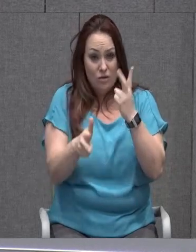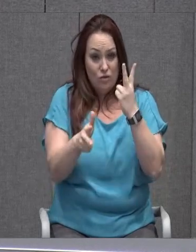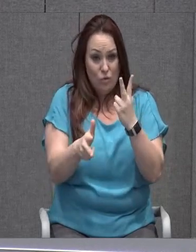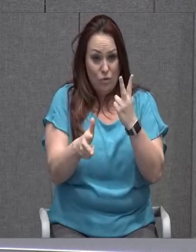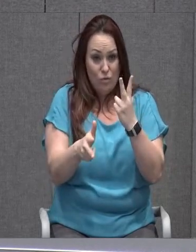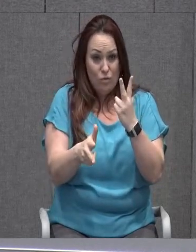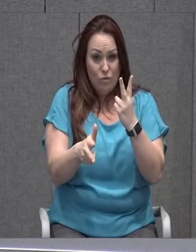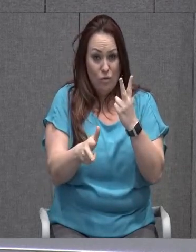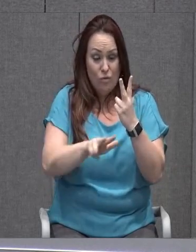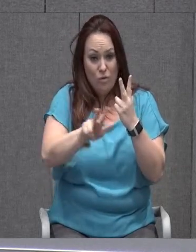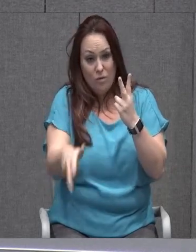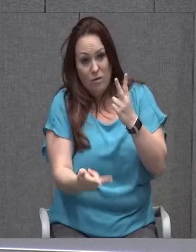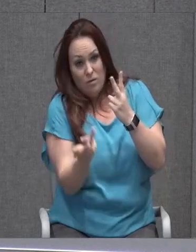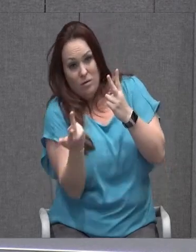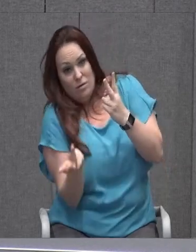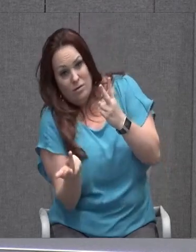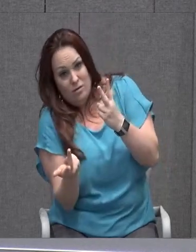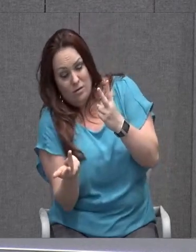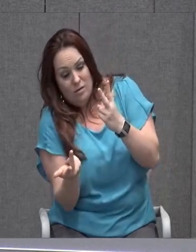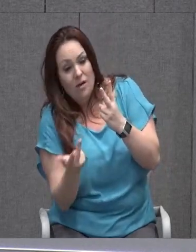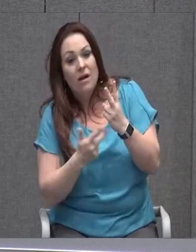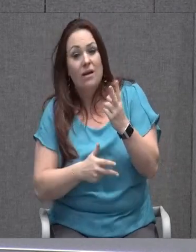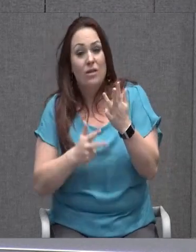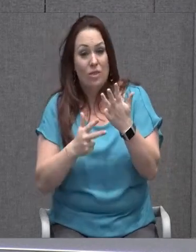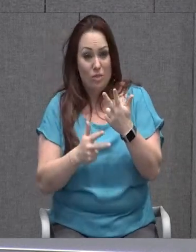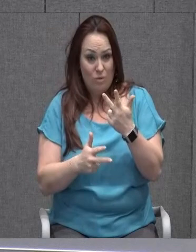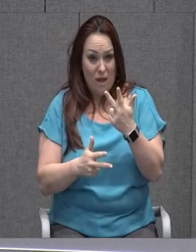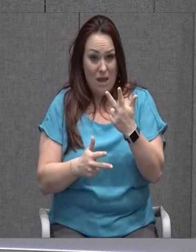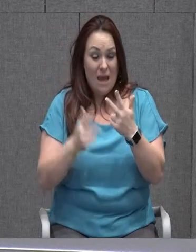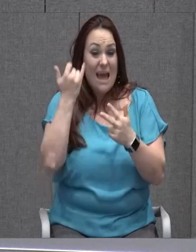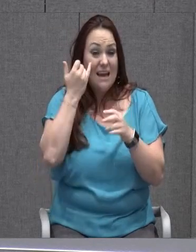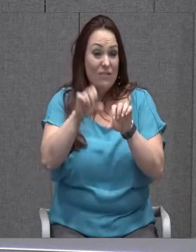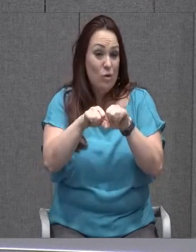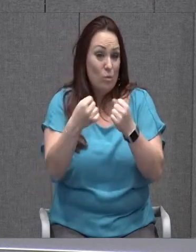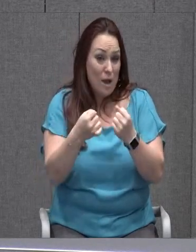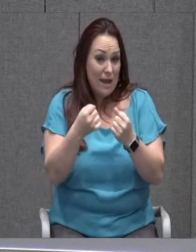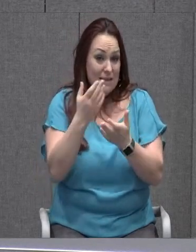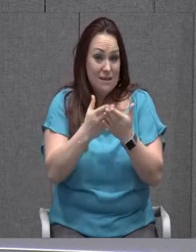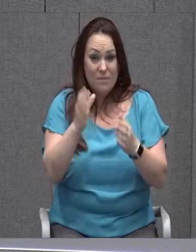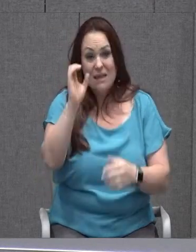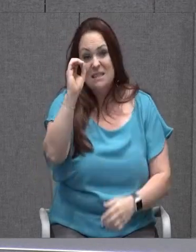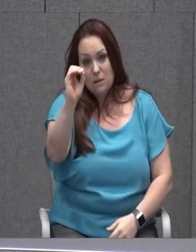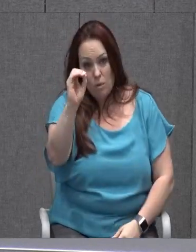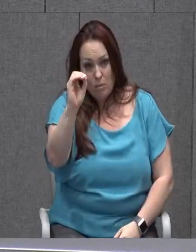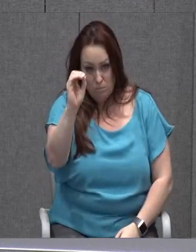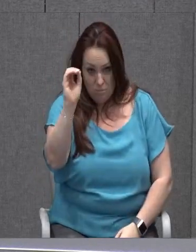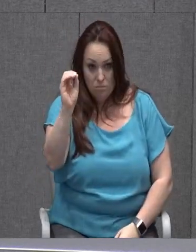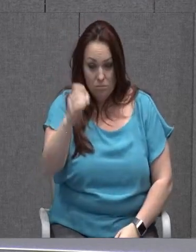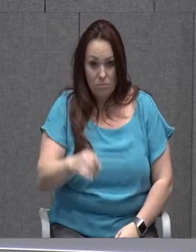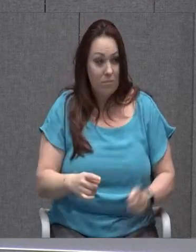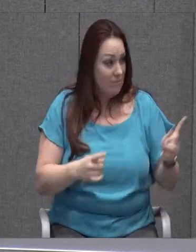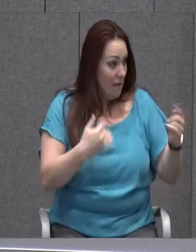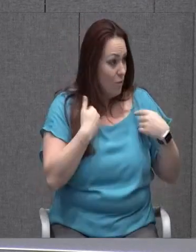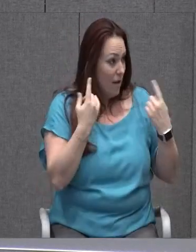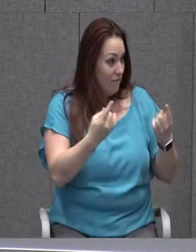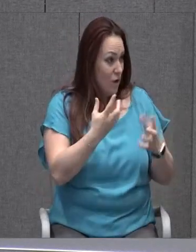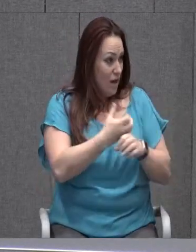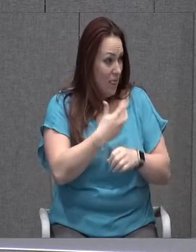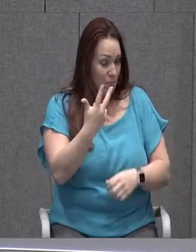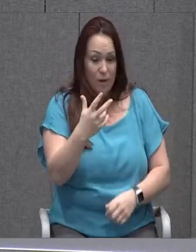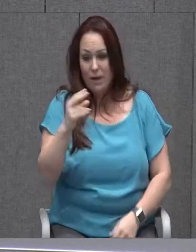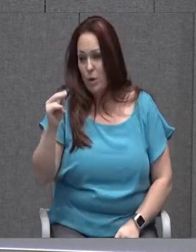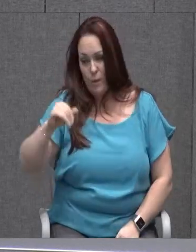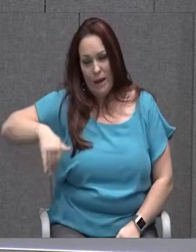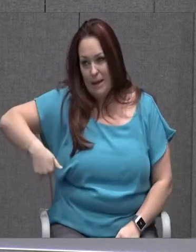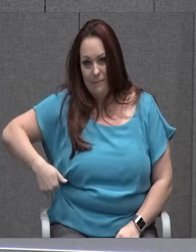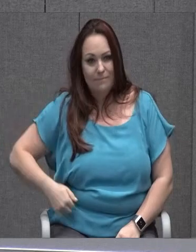puntos. If you break something, 0 puntos. Have you ever gotten 3? No. Okay. Not yet. Okay. Muy bien. 1 minuto.